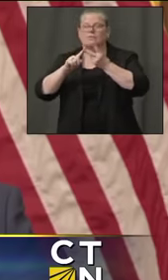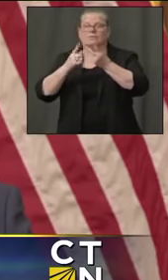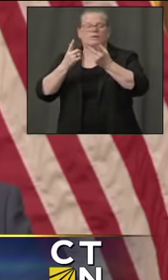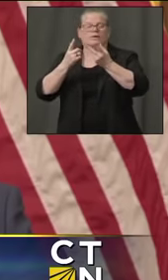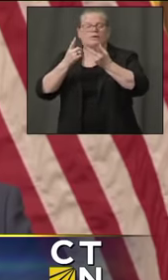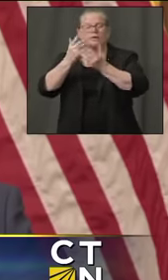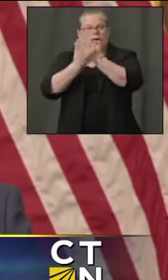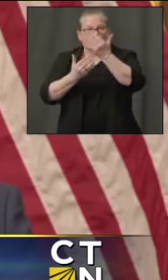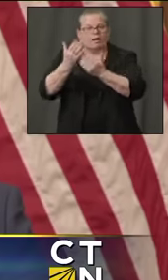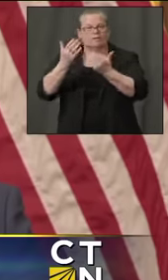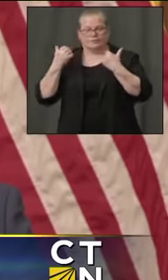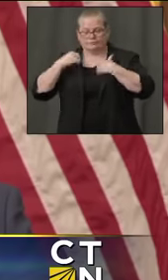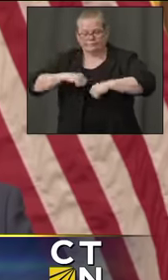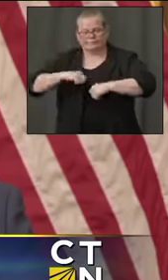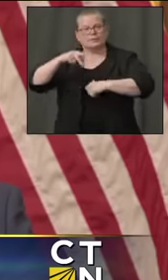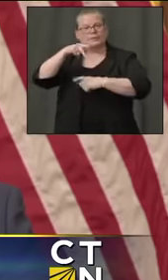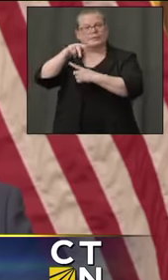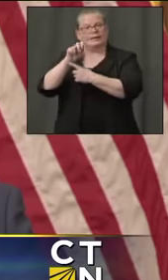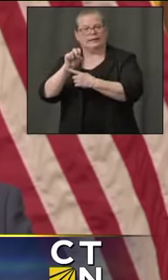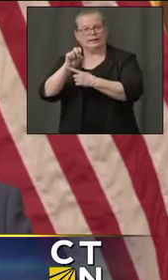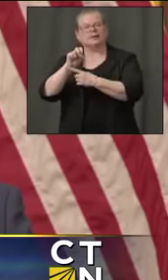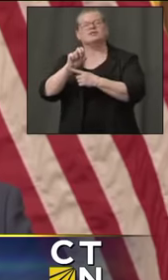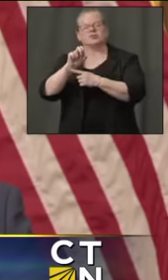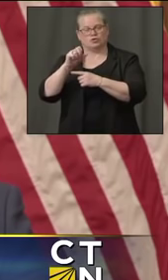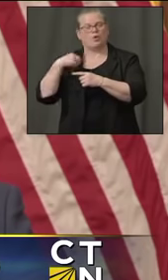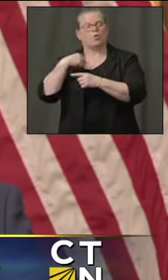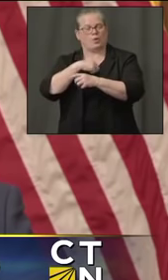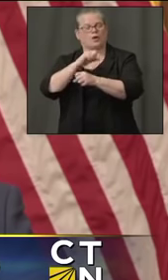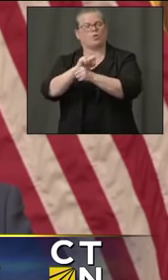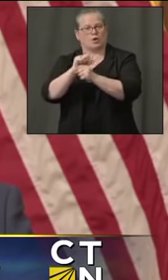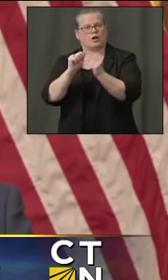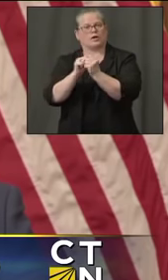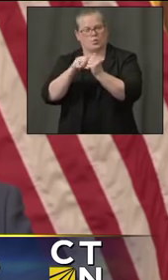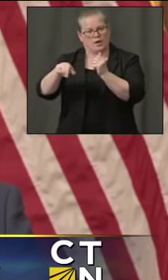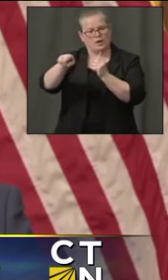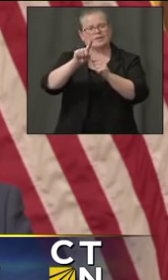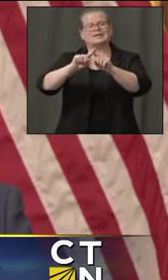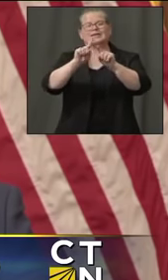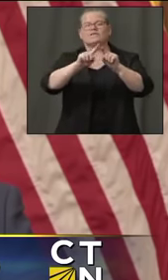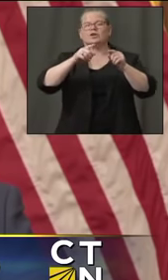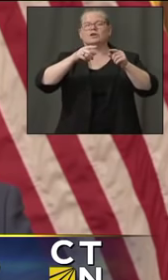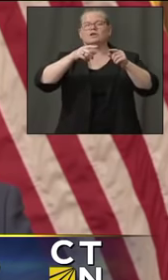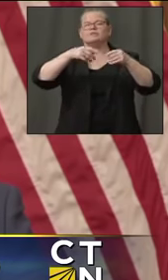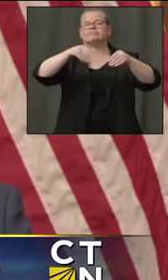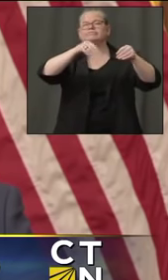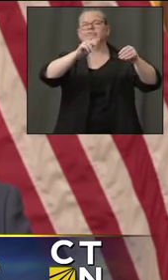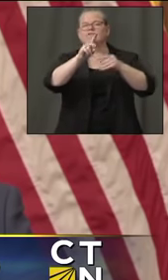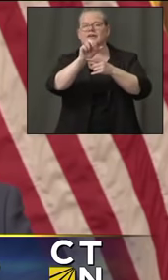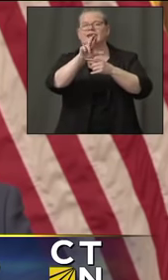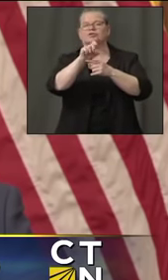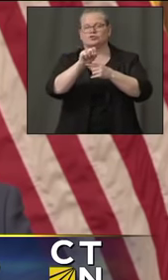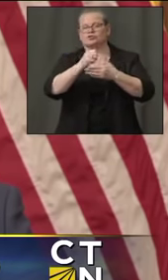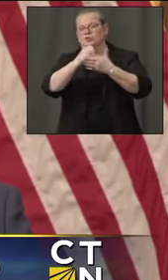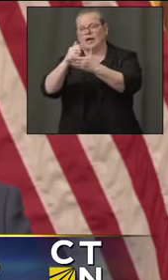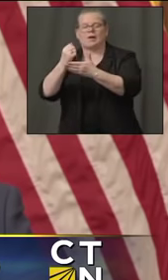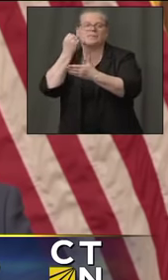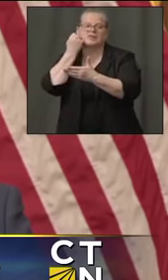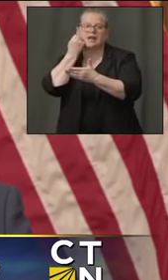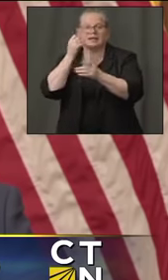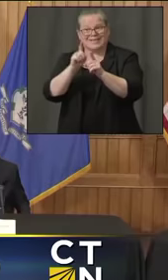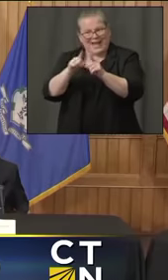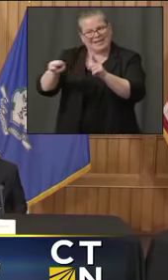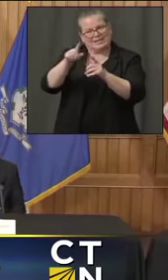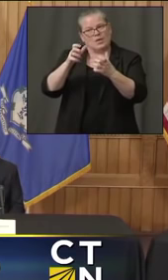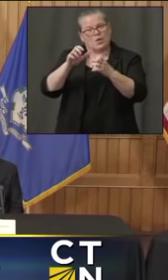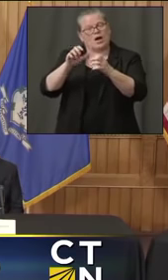vendors as the dental industry is looking to get back to capacity. So those